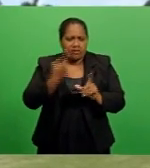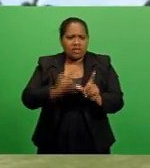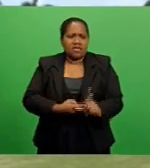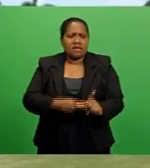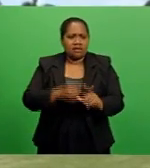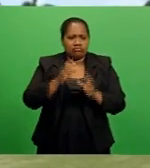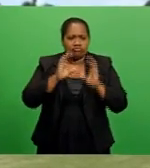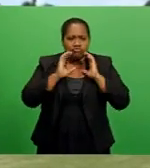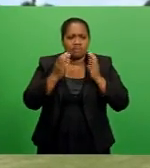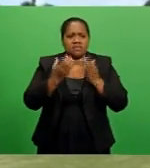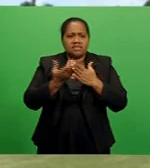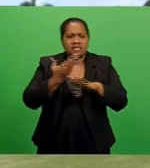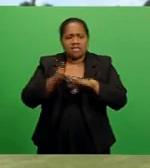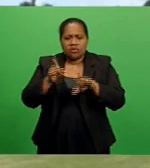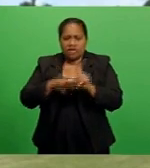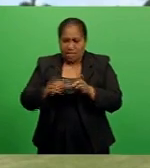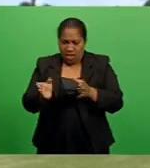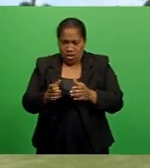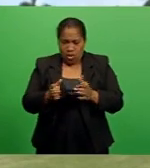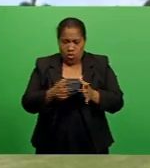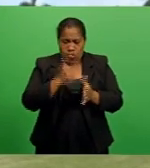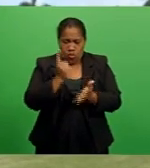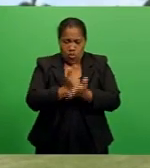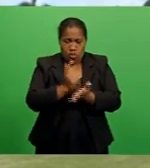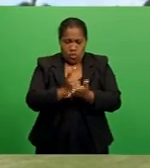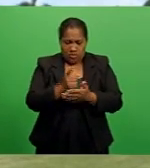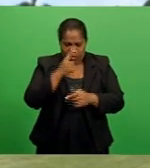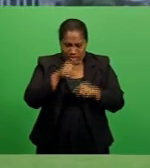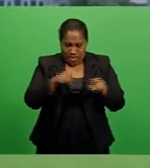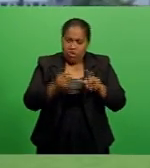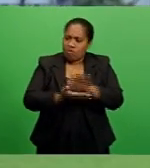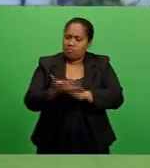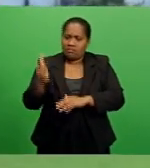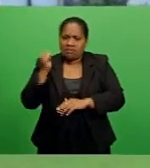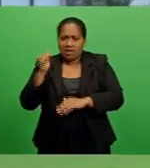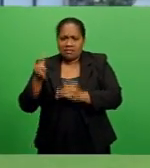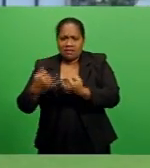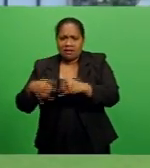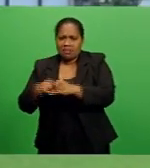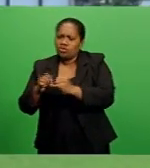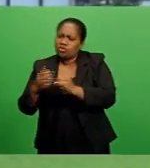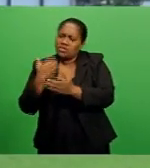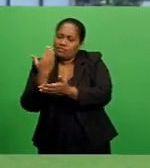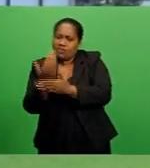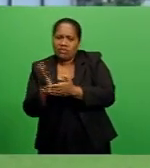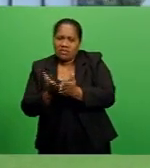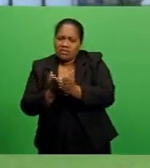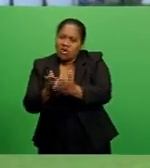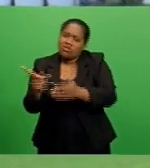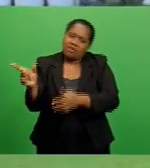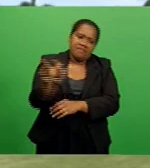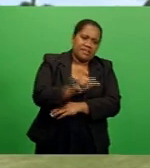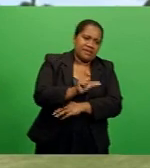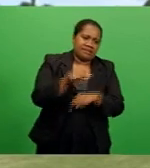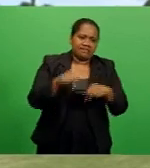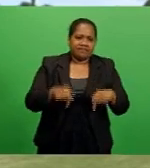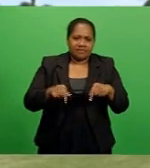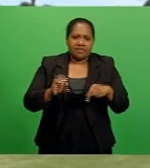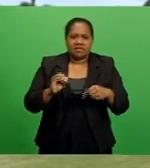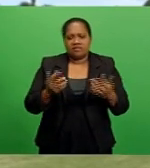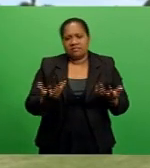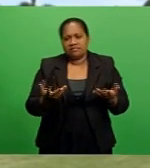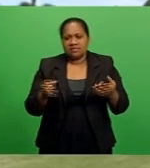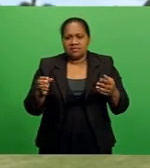our players go back to their islands. So they go, depending on the boat schedule, they come back a week late. Nothing to do with Yasa,